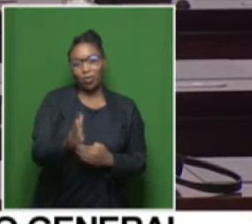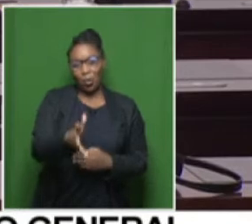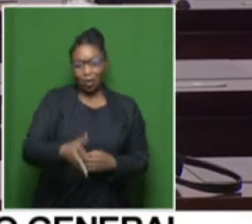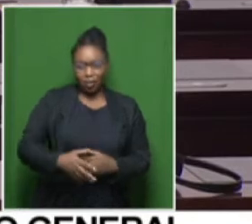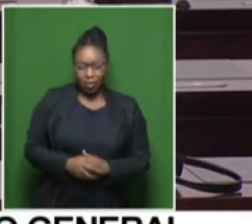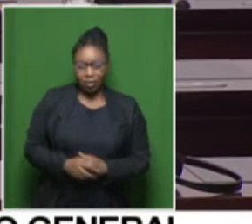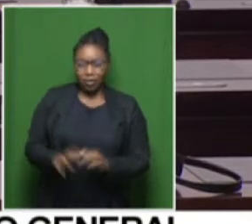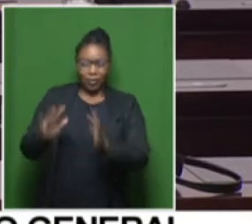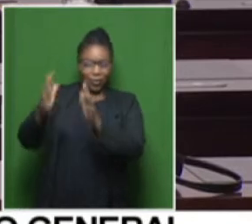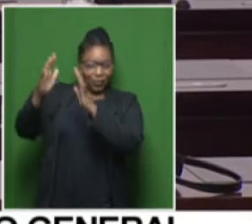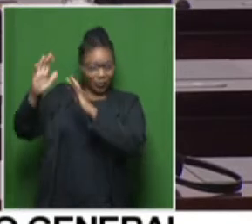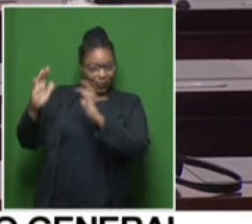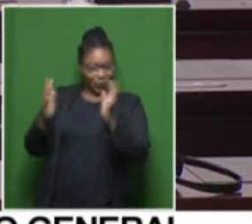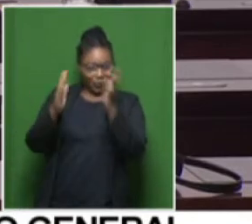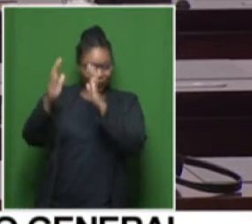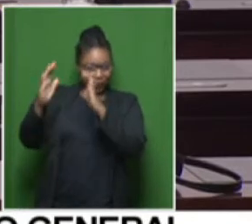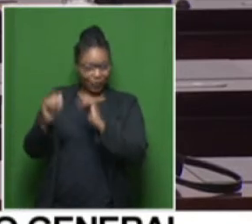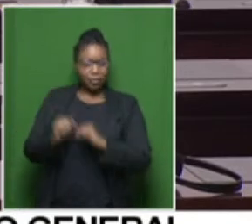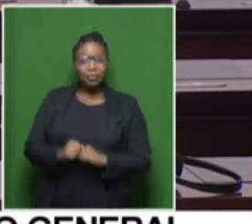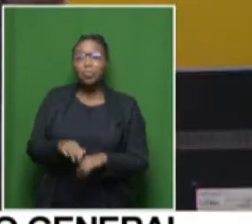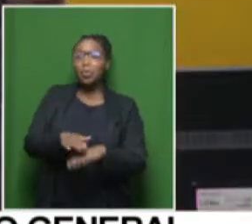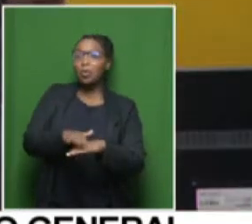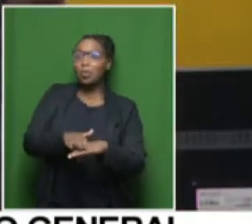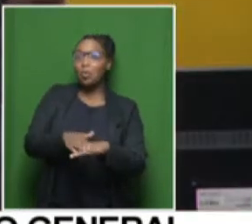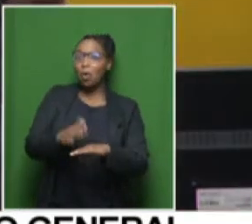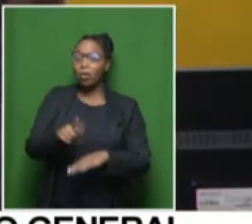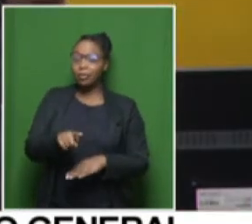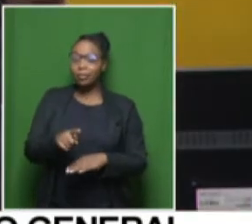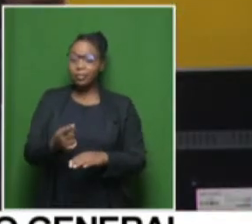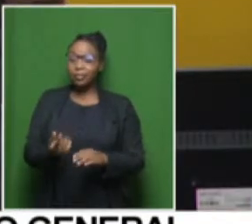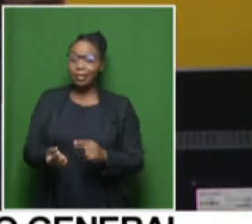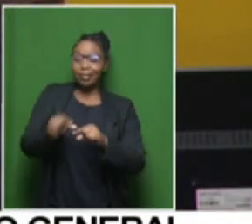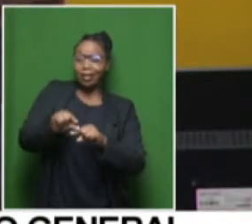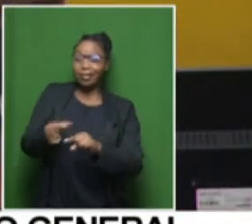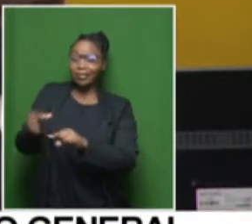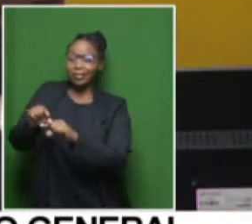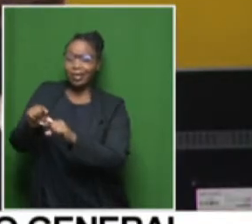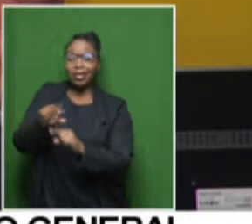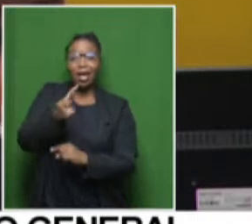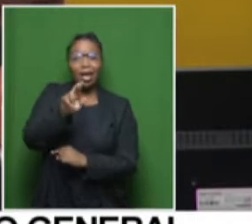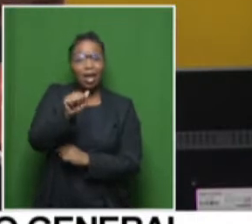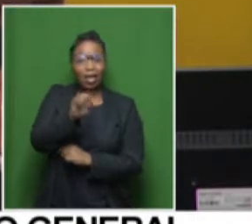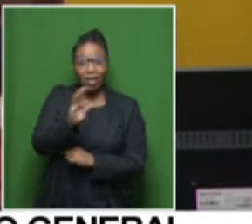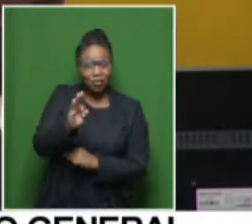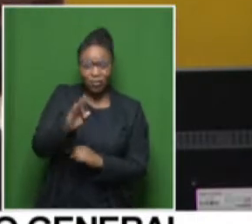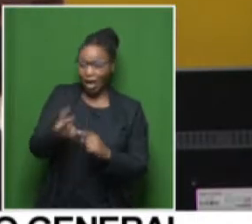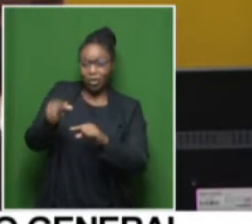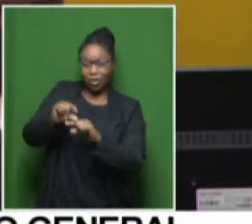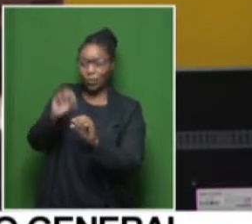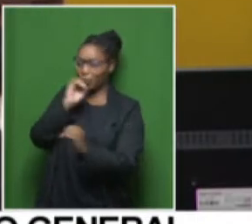There will also be no increases in the road accident fund. No increase again.